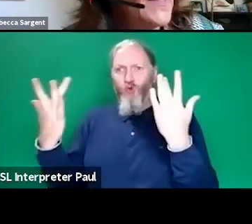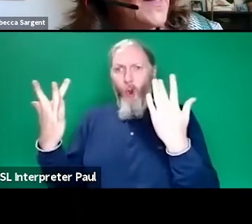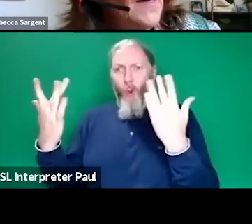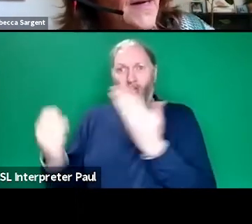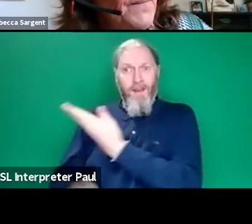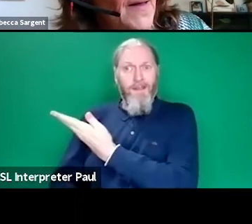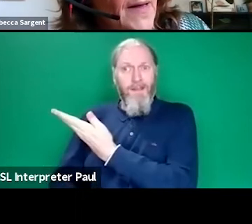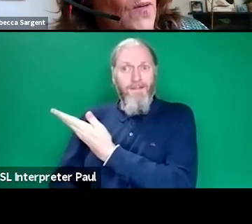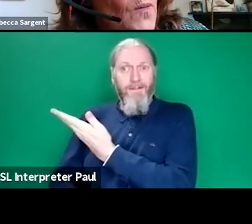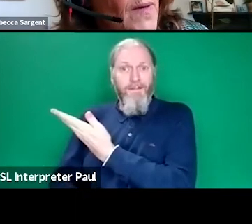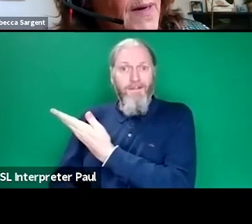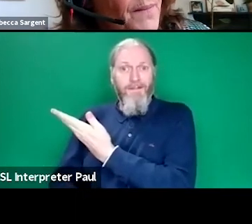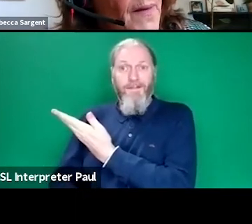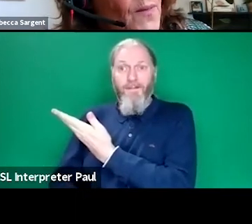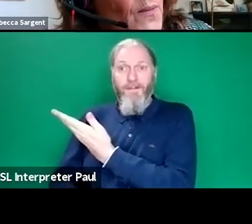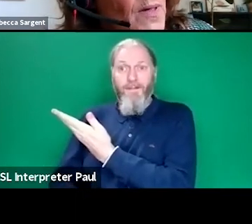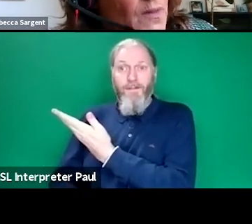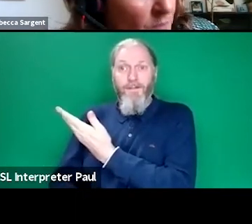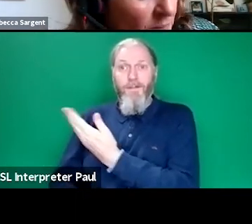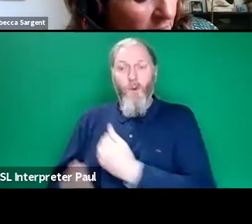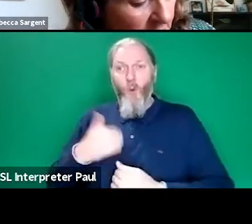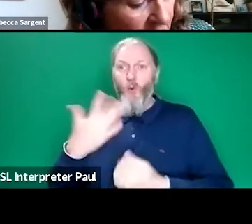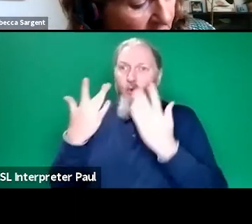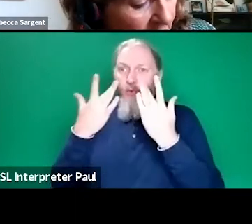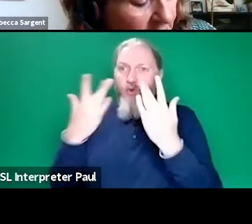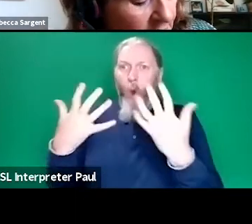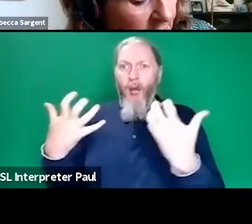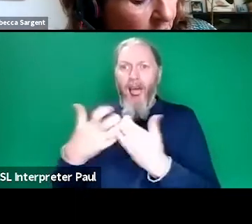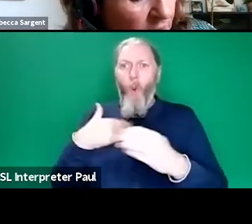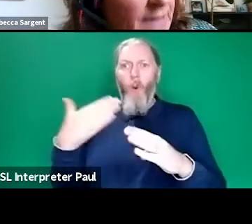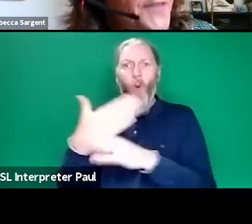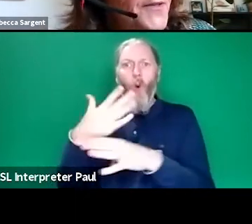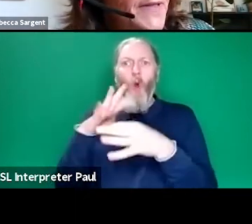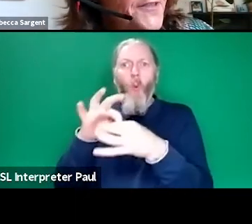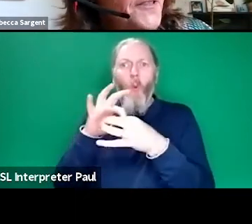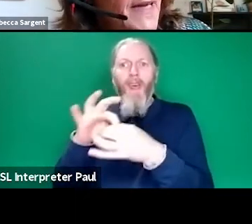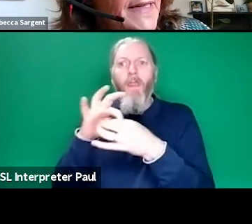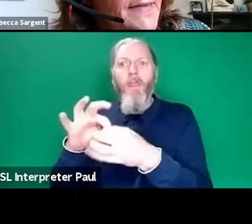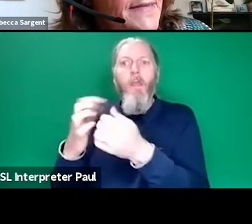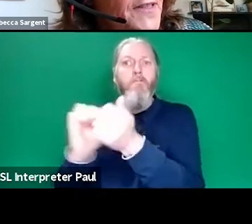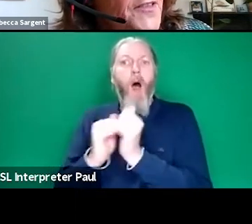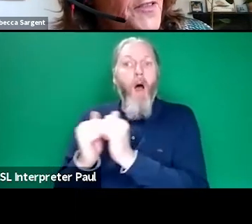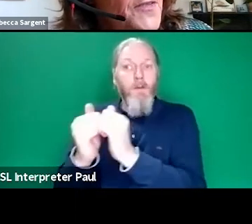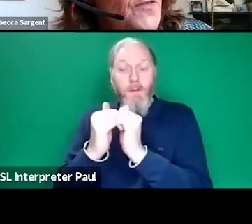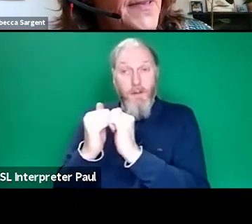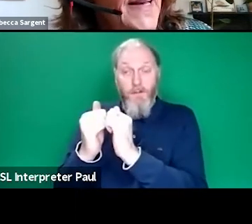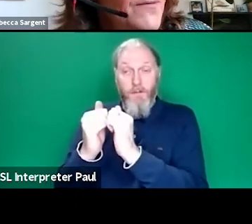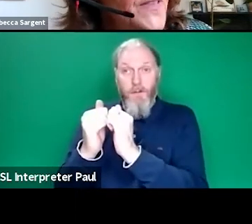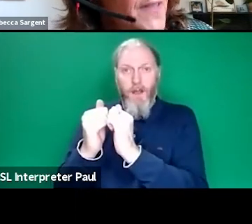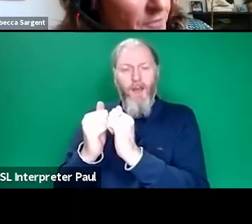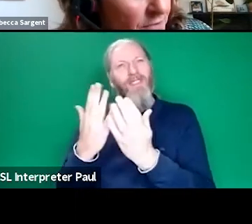show how we work with partners, and really to reiterate and just to